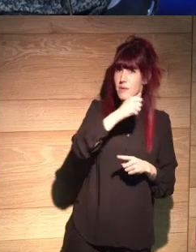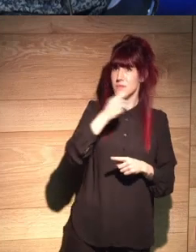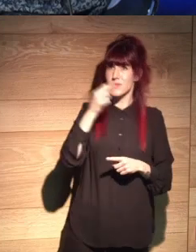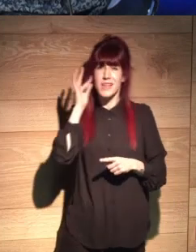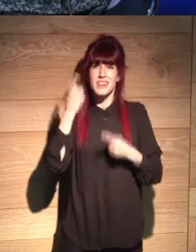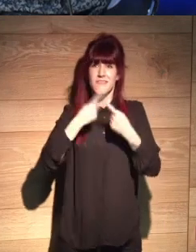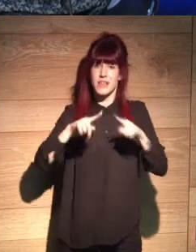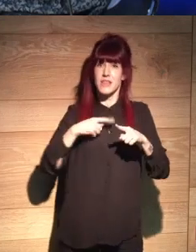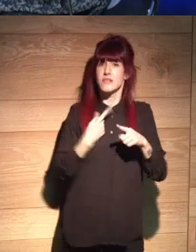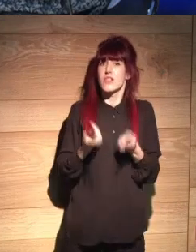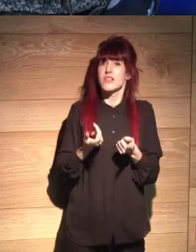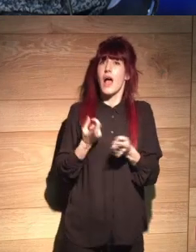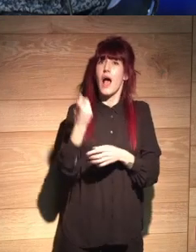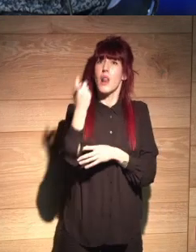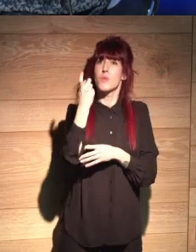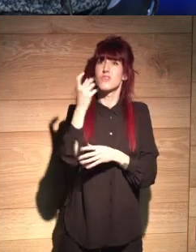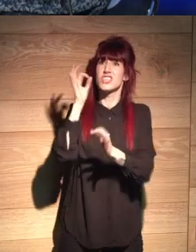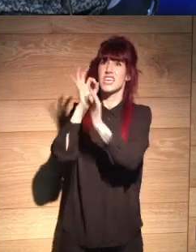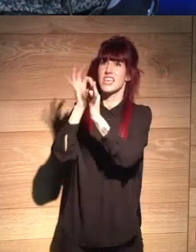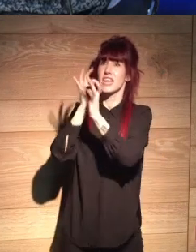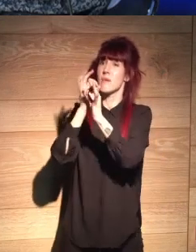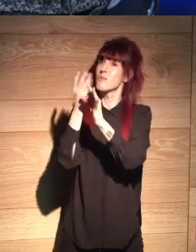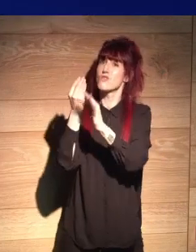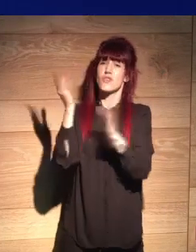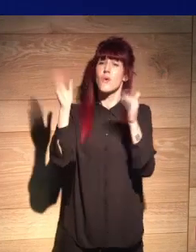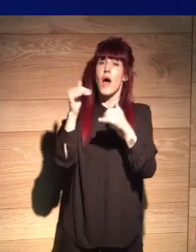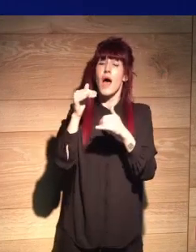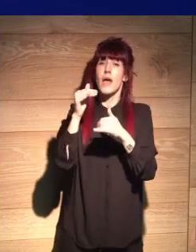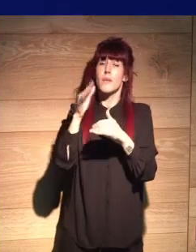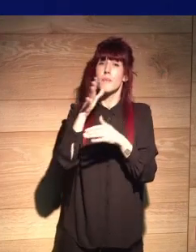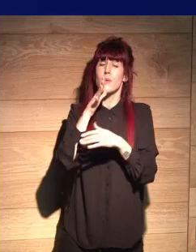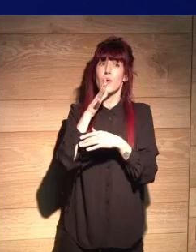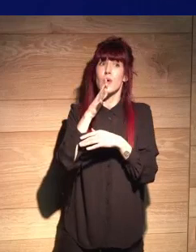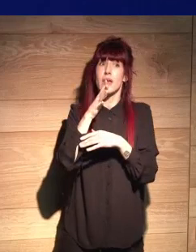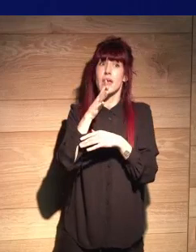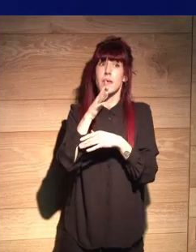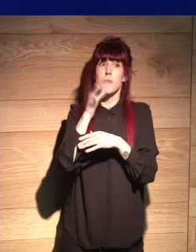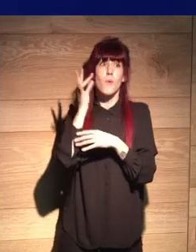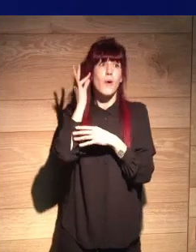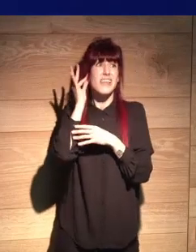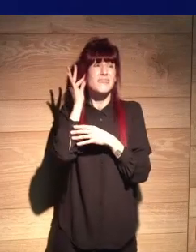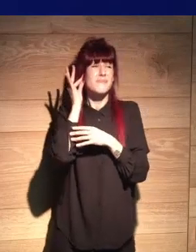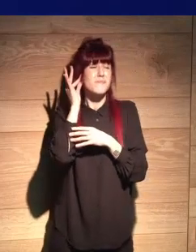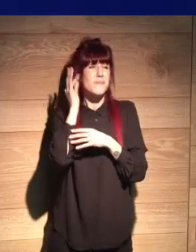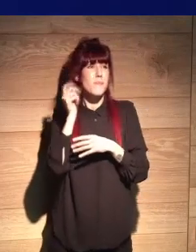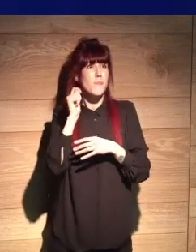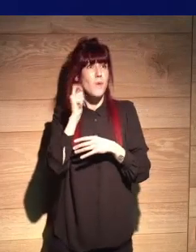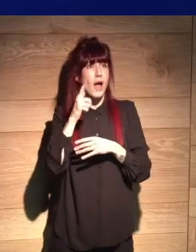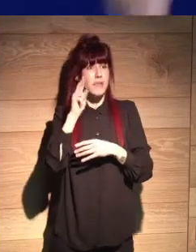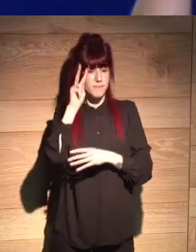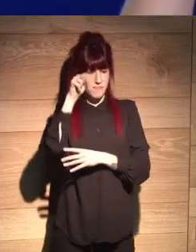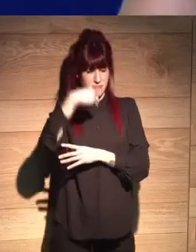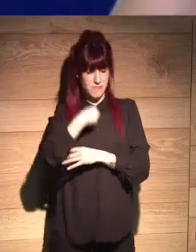different skills. And there aren't many women students in engineering schools because there are few women